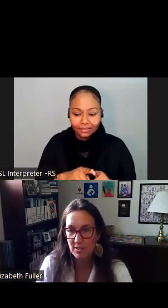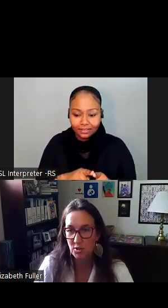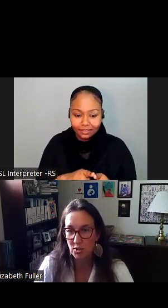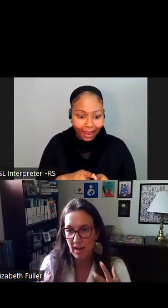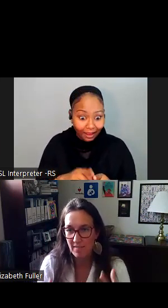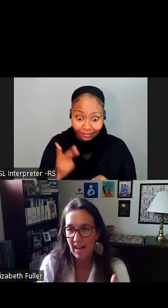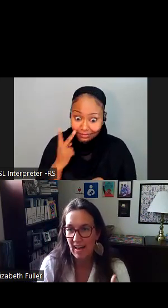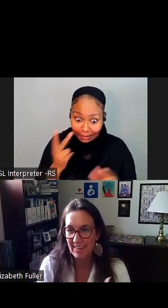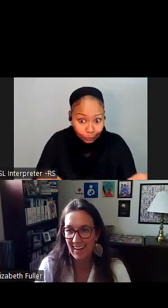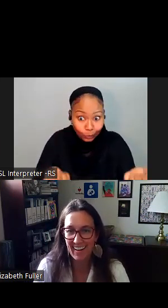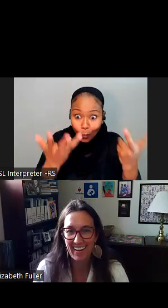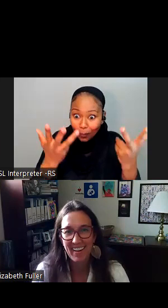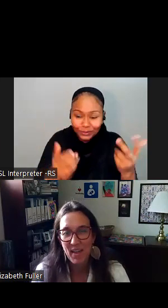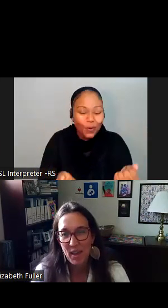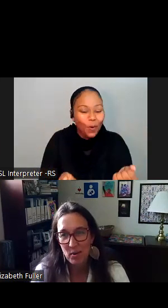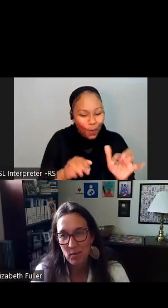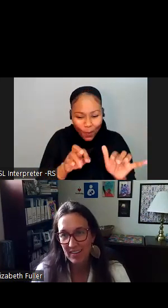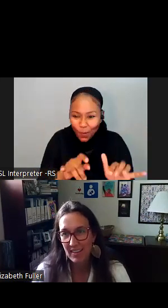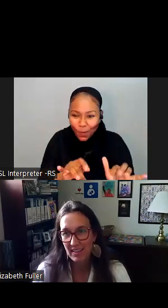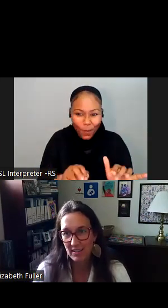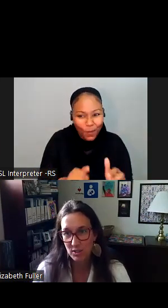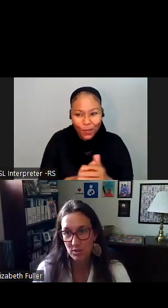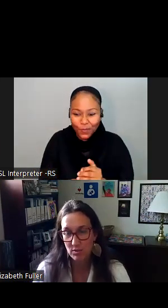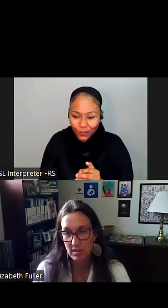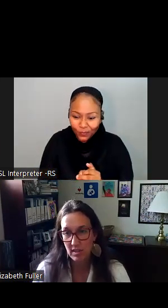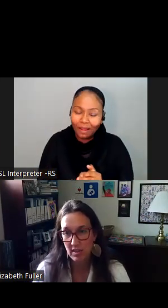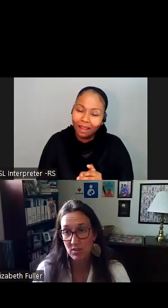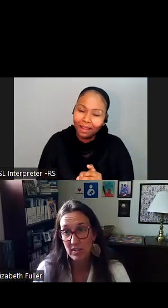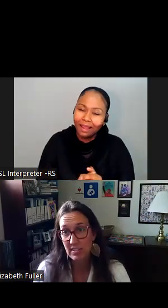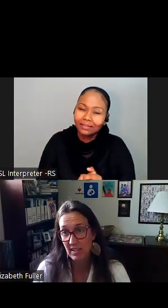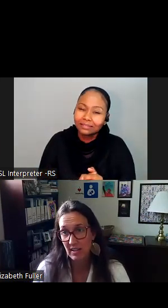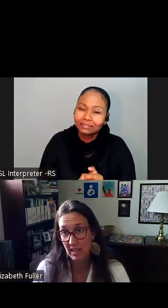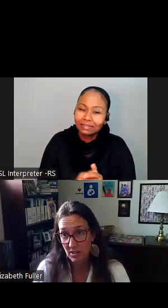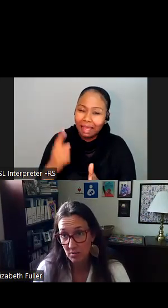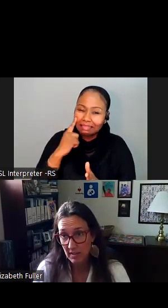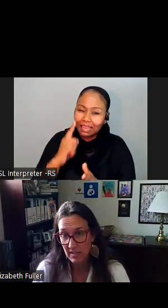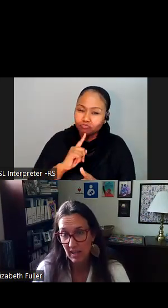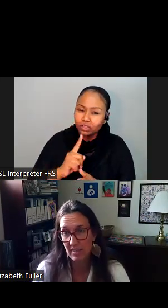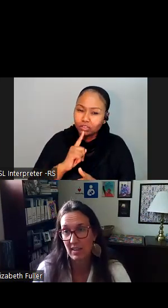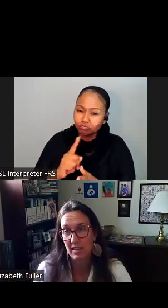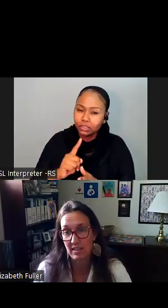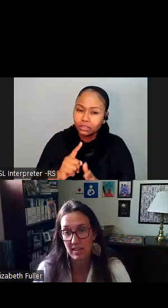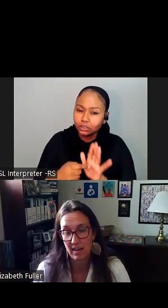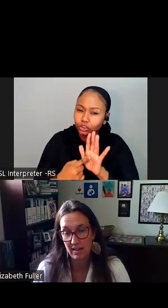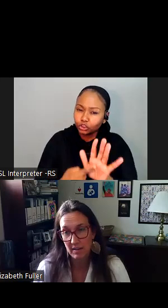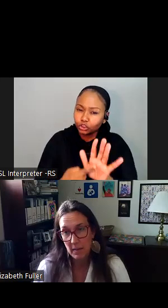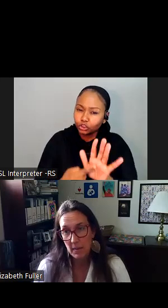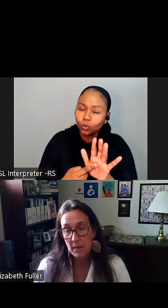chat Zoom I've had in a while, and I think it just shows the interest in engagement. I think